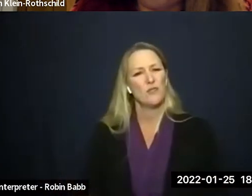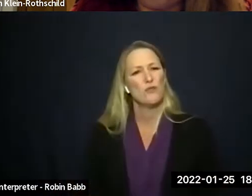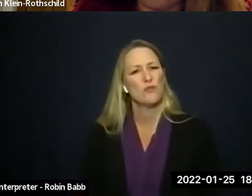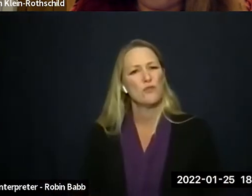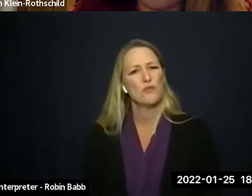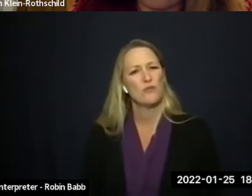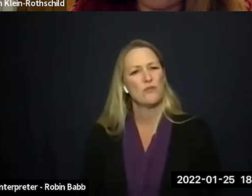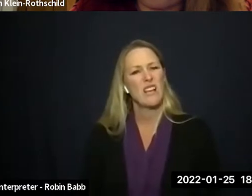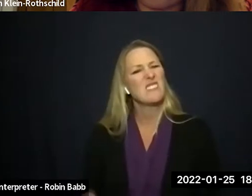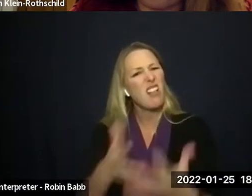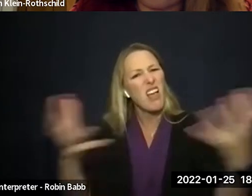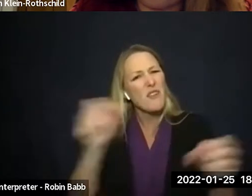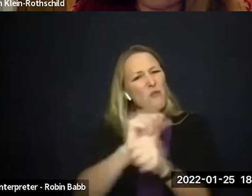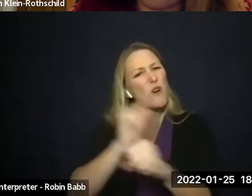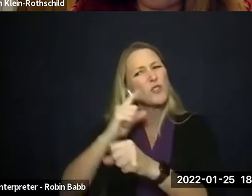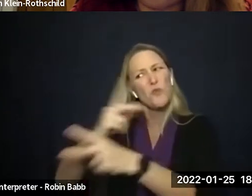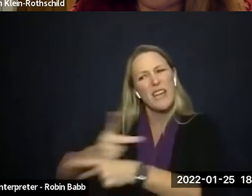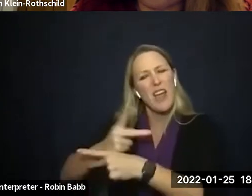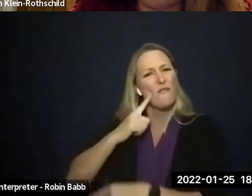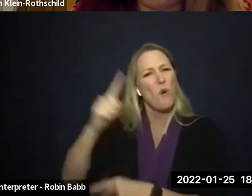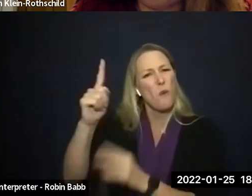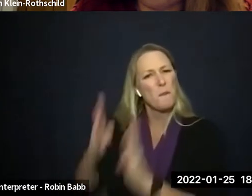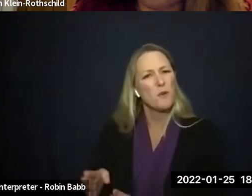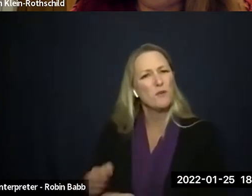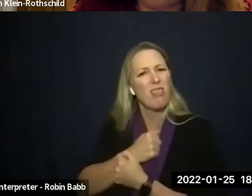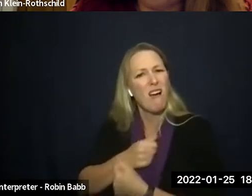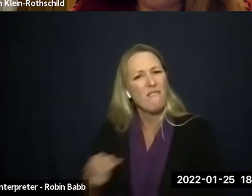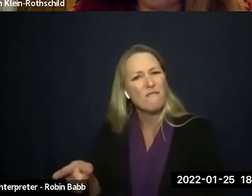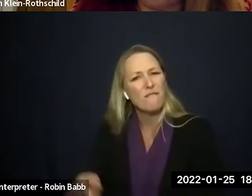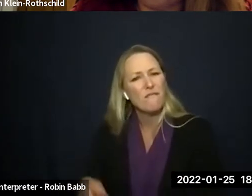it's a lot of work to care for a loved one